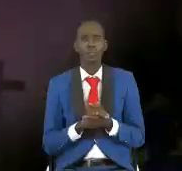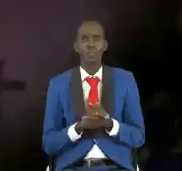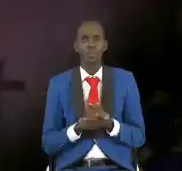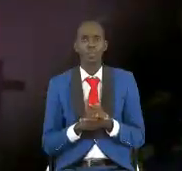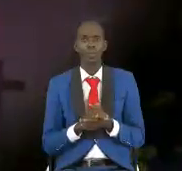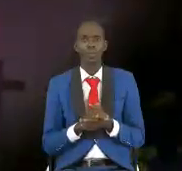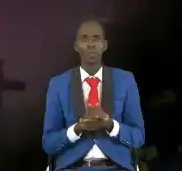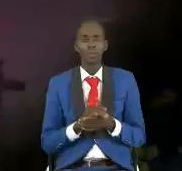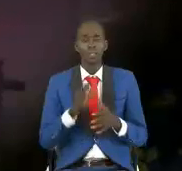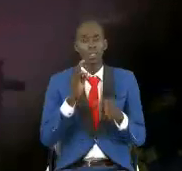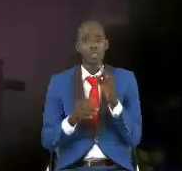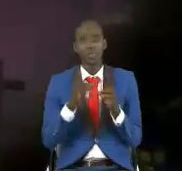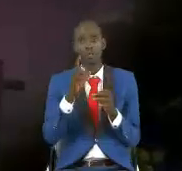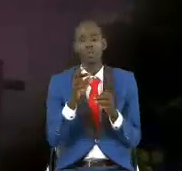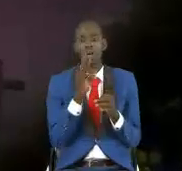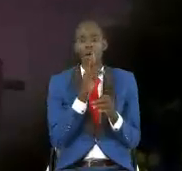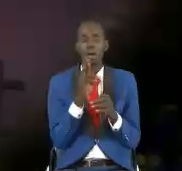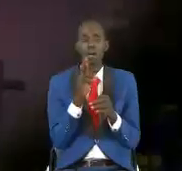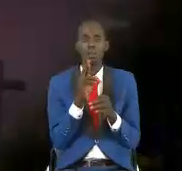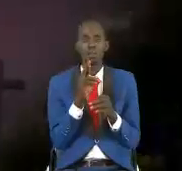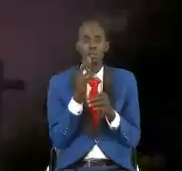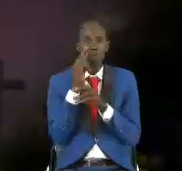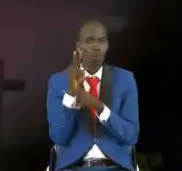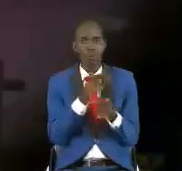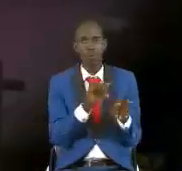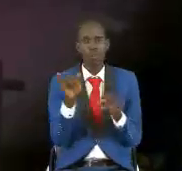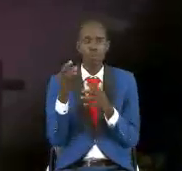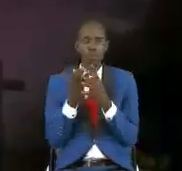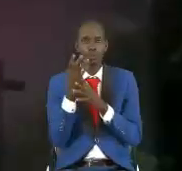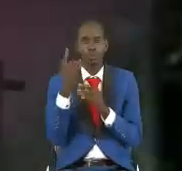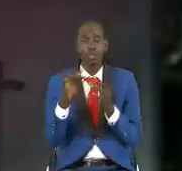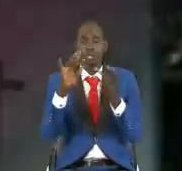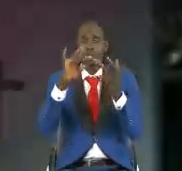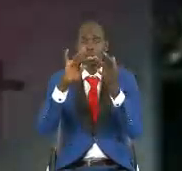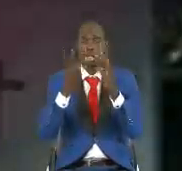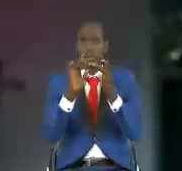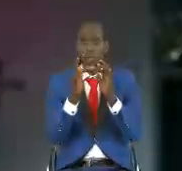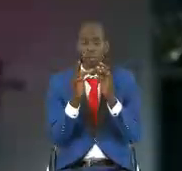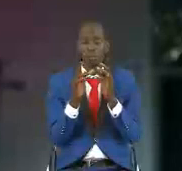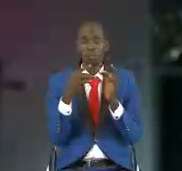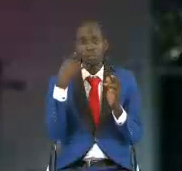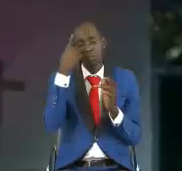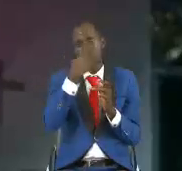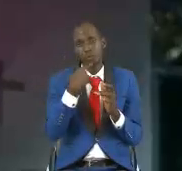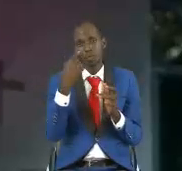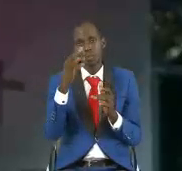please want you to raise up your hand so that the people can see where you are.